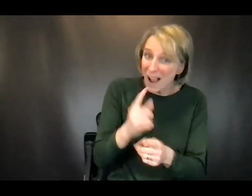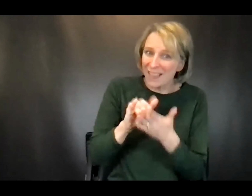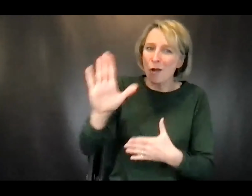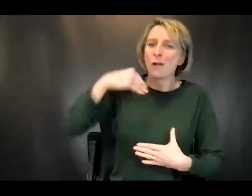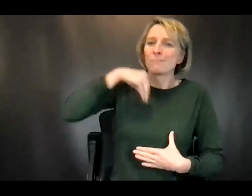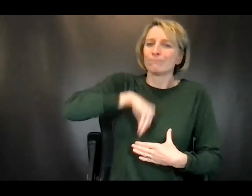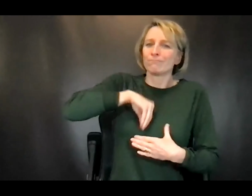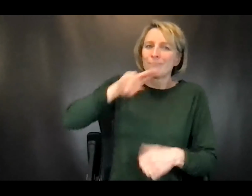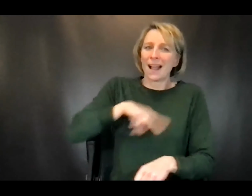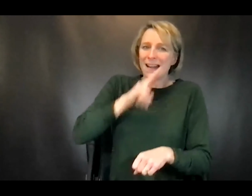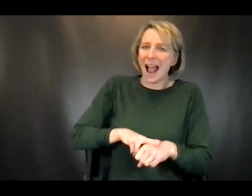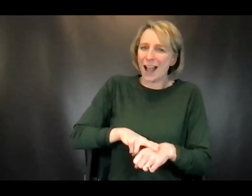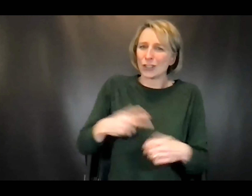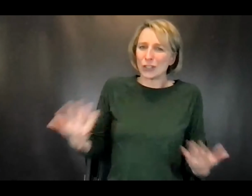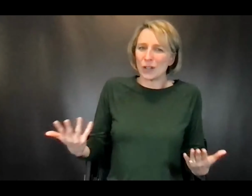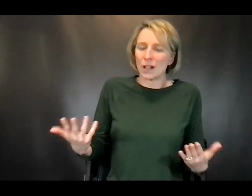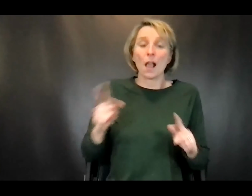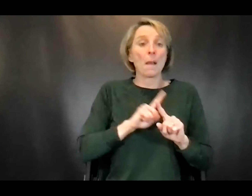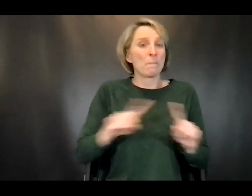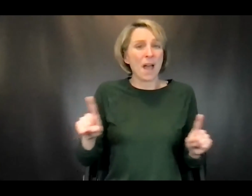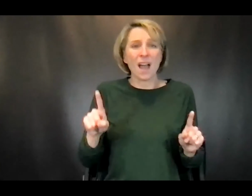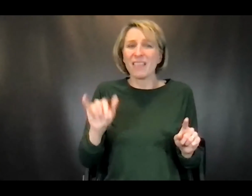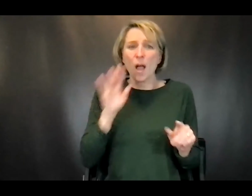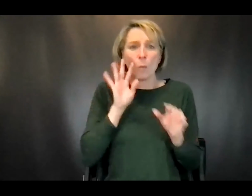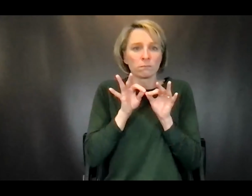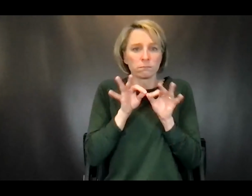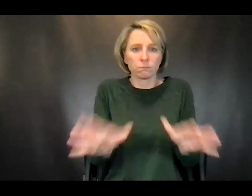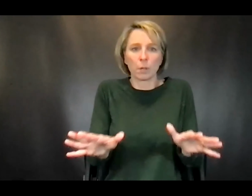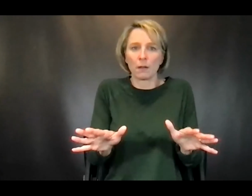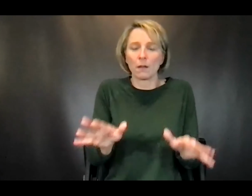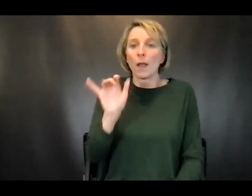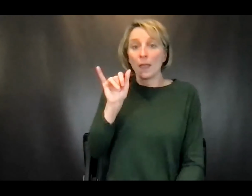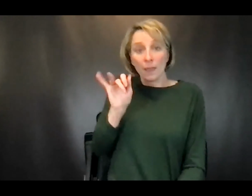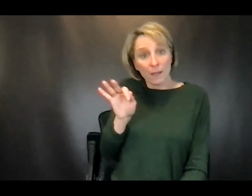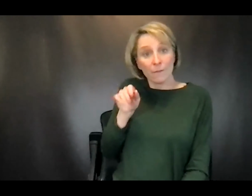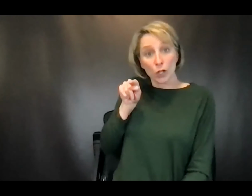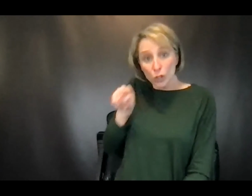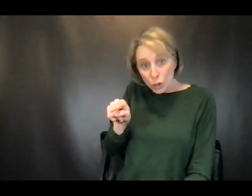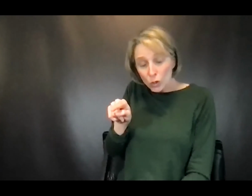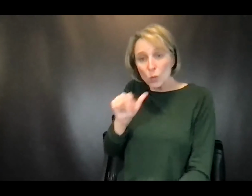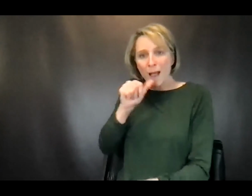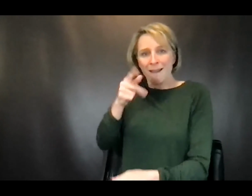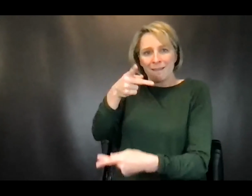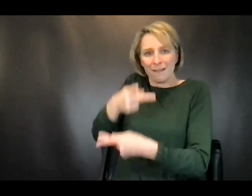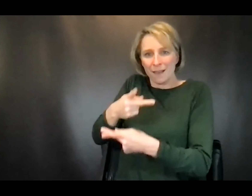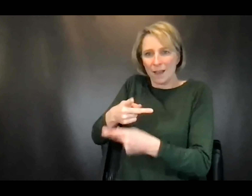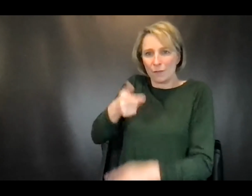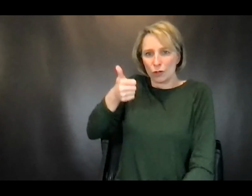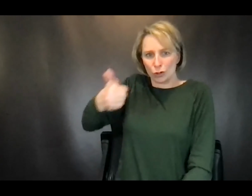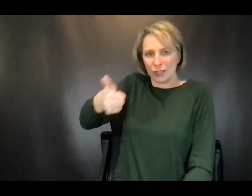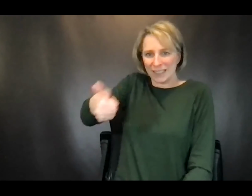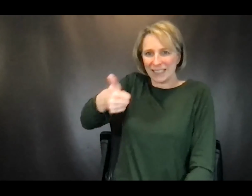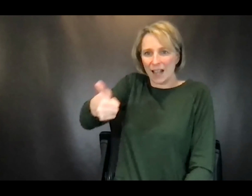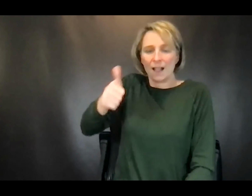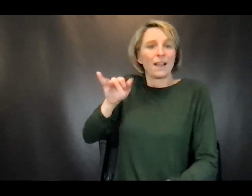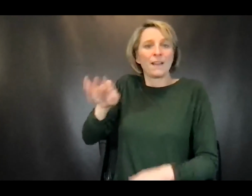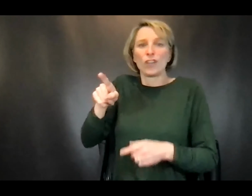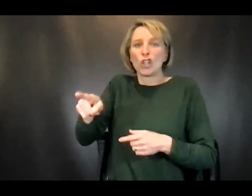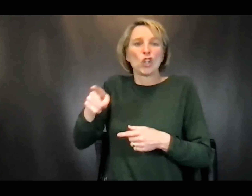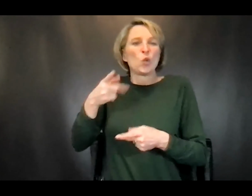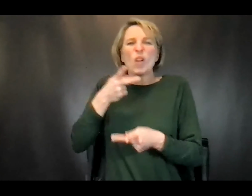But you're not going to be any help to anyone if the care and management of you has now